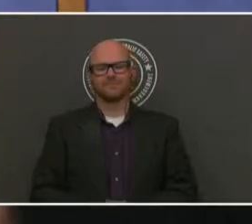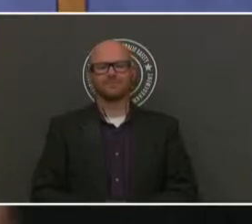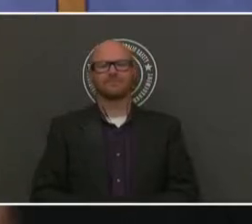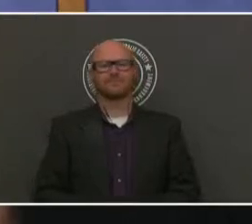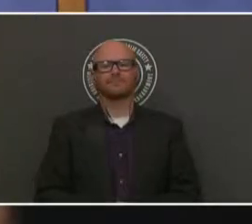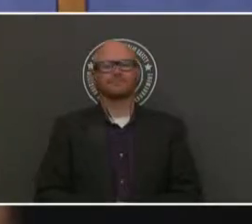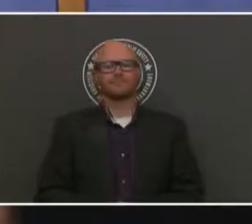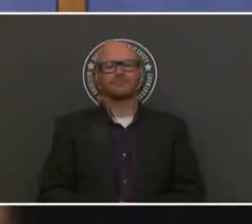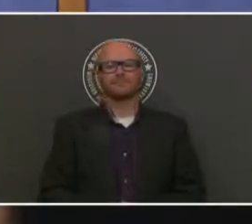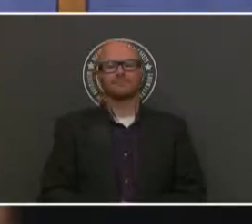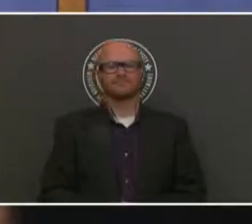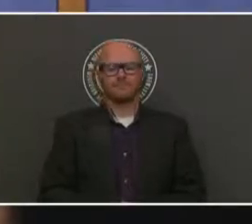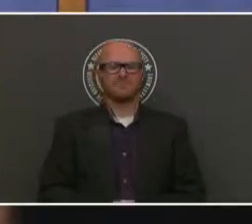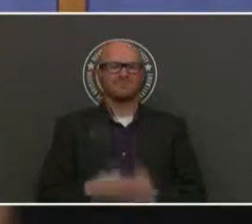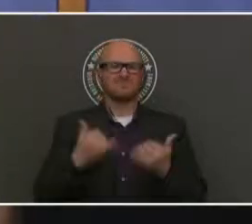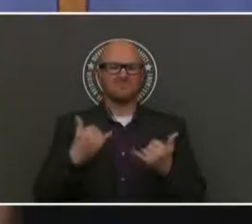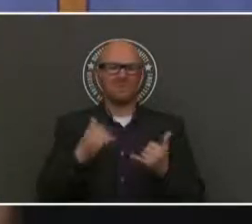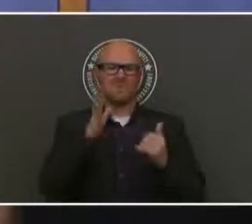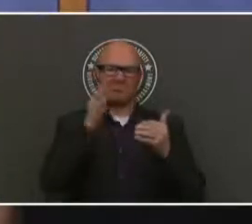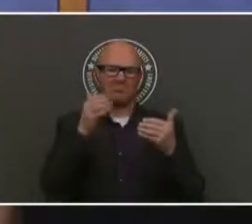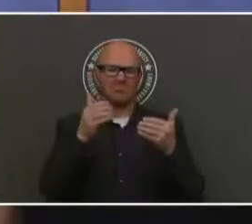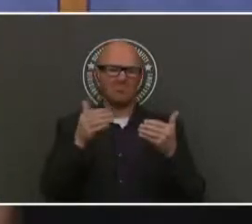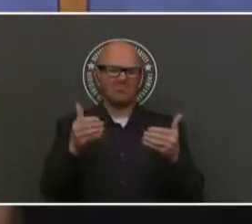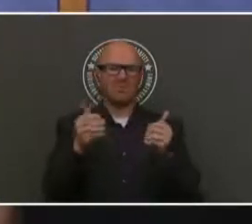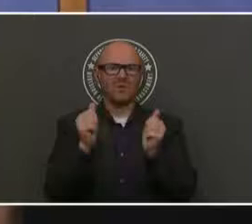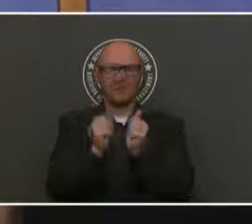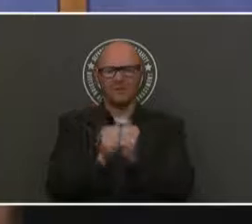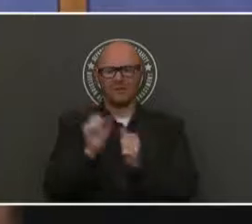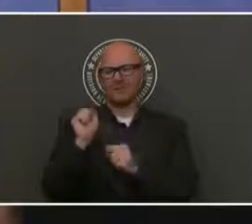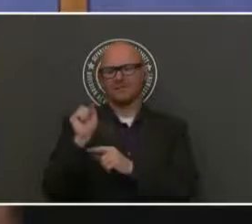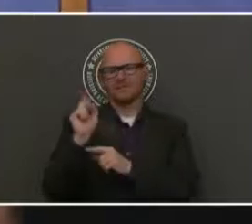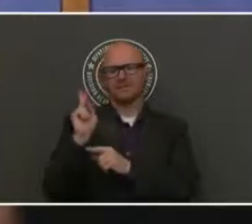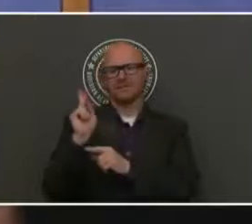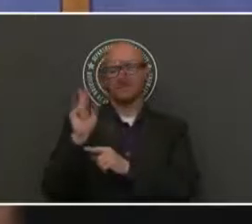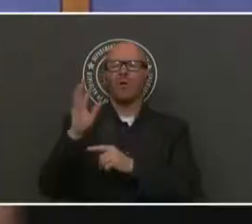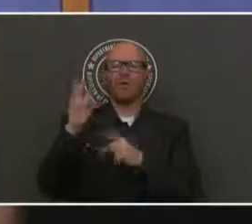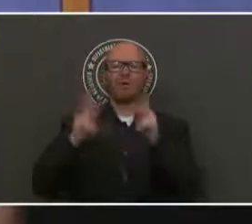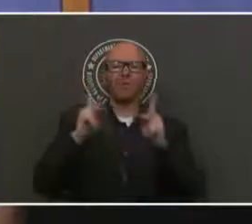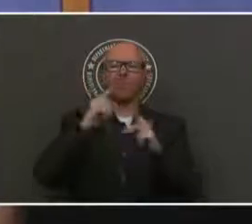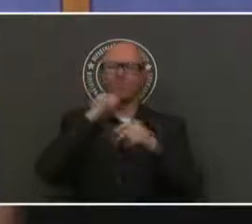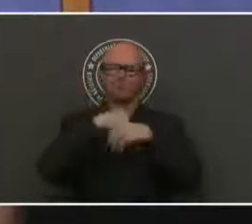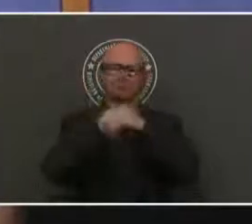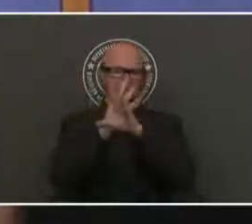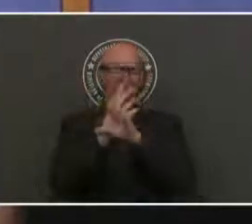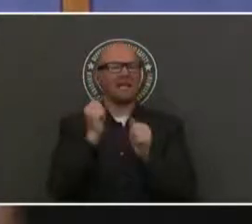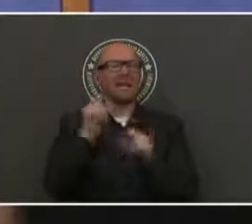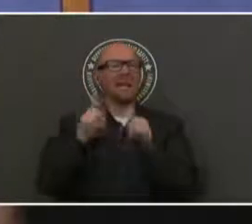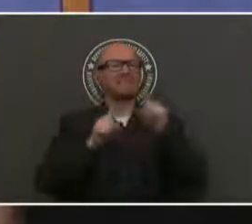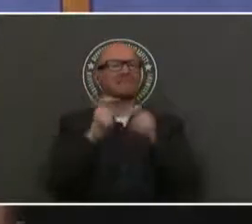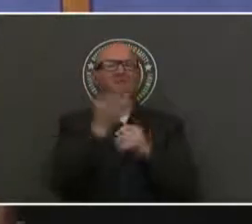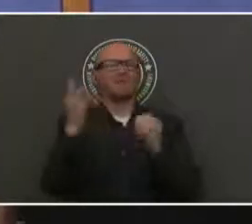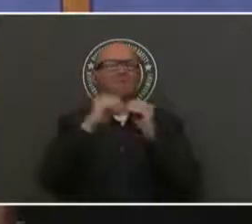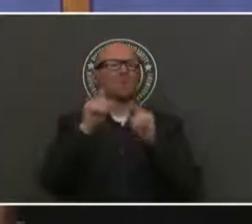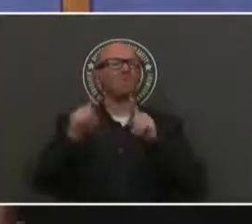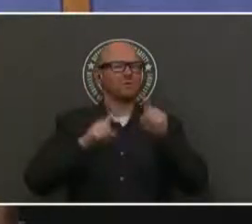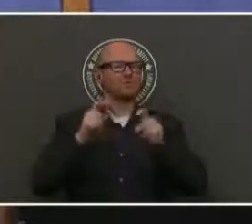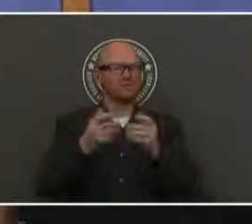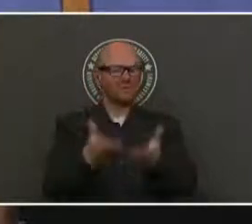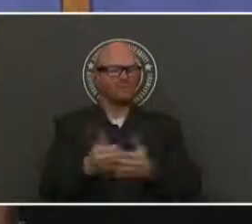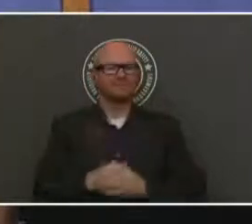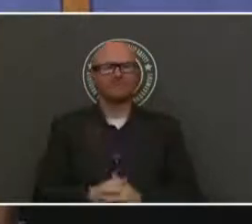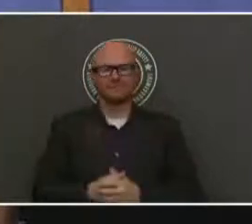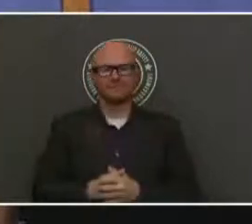Okay, and we would like to continue with our Skype reporters. Lisa Riley Roach with Deseret News. Go ahead with your question.